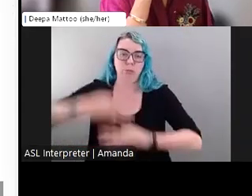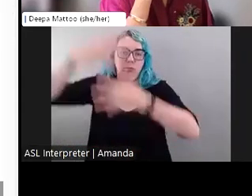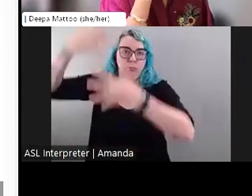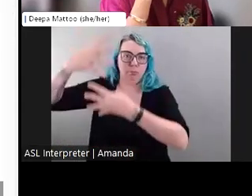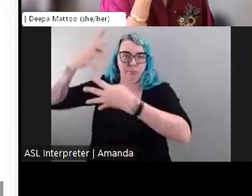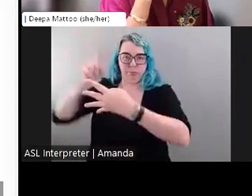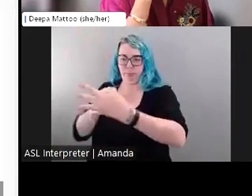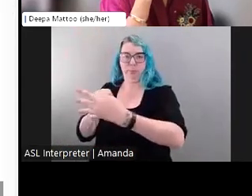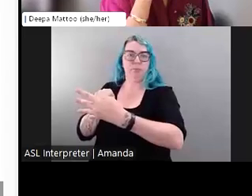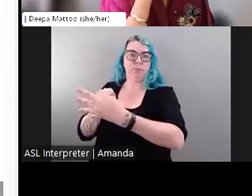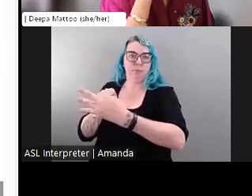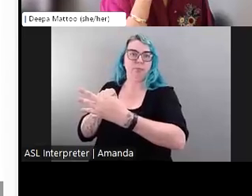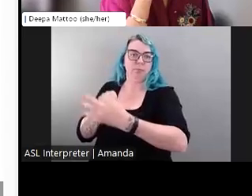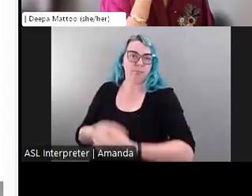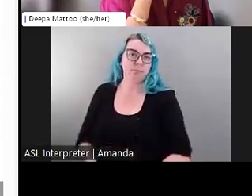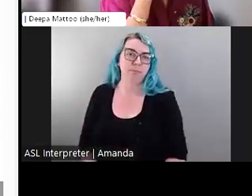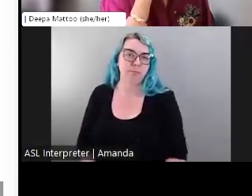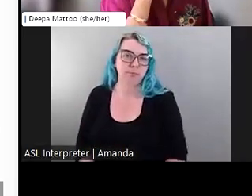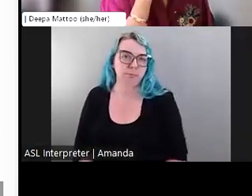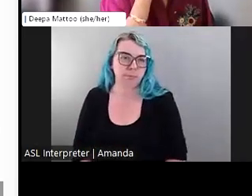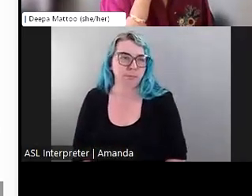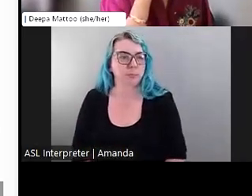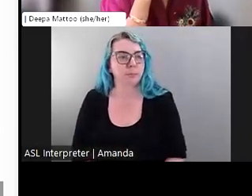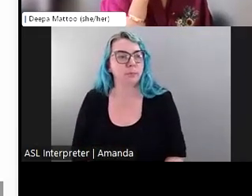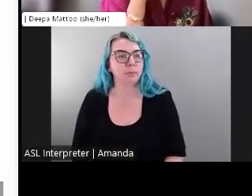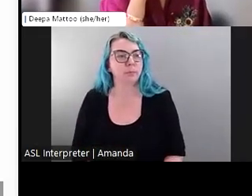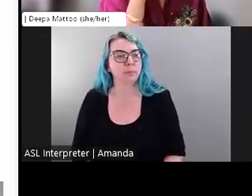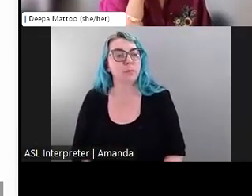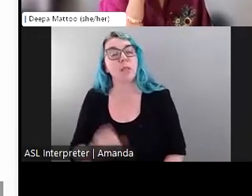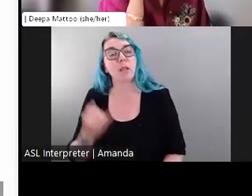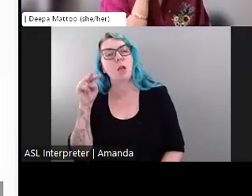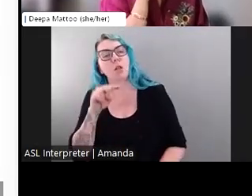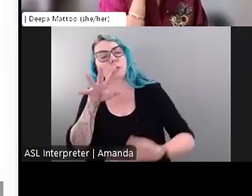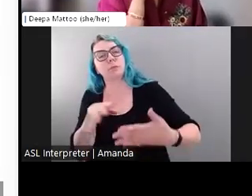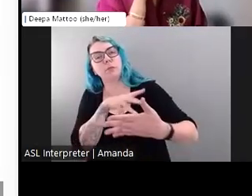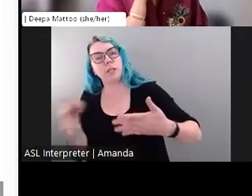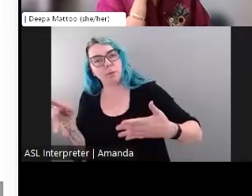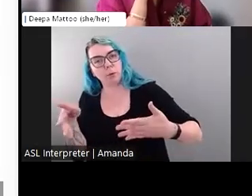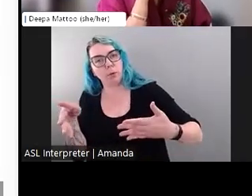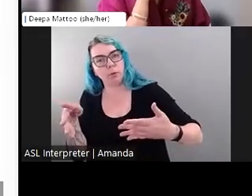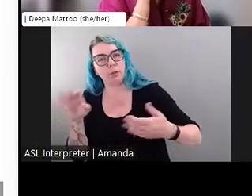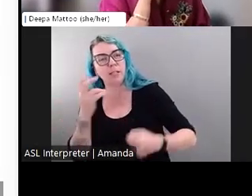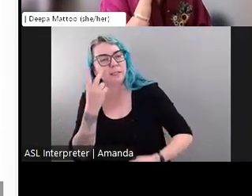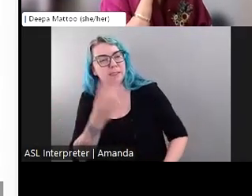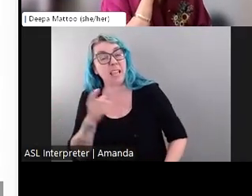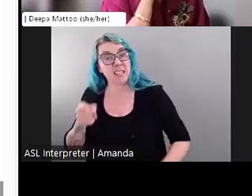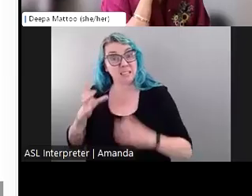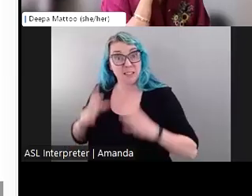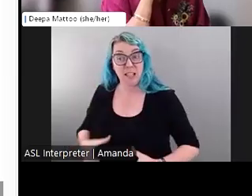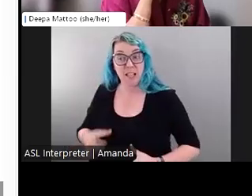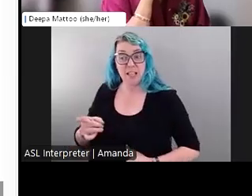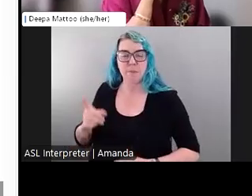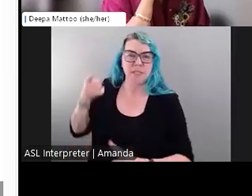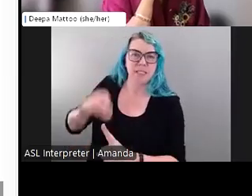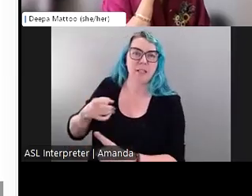And then if you scroll back up and you take a look at this table, you'll see the risk factors that are relevant specifically to your client and